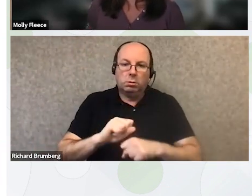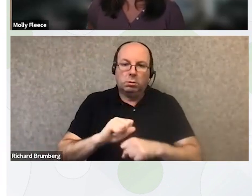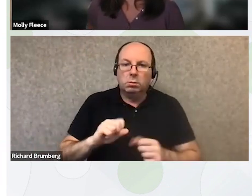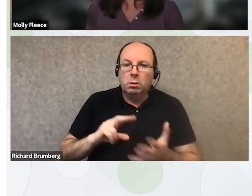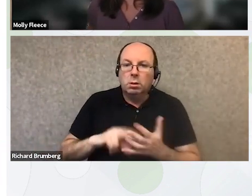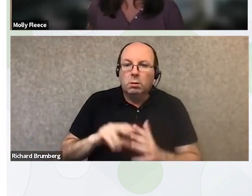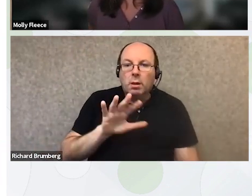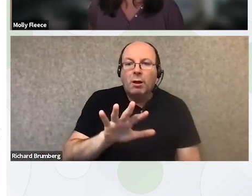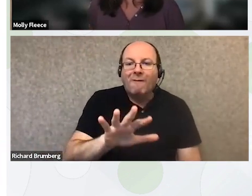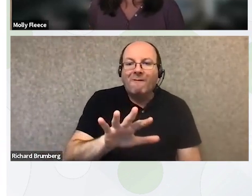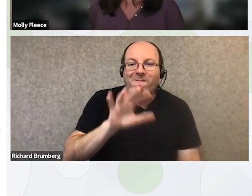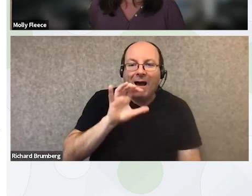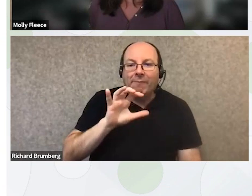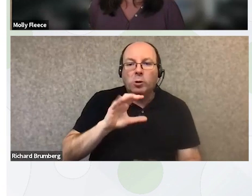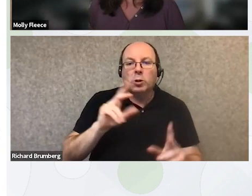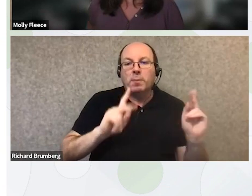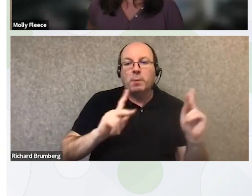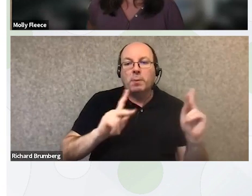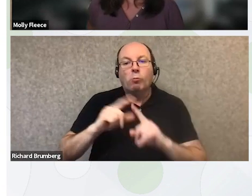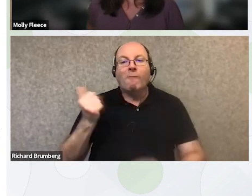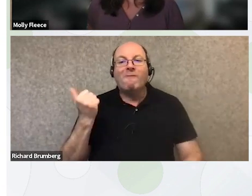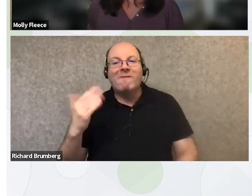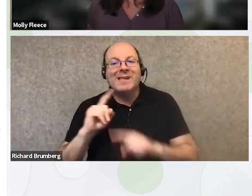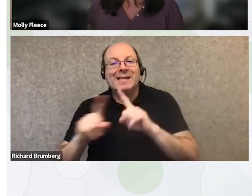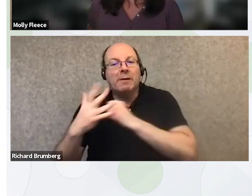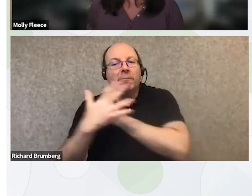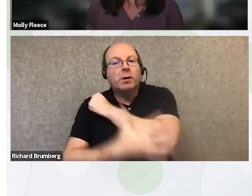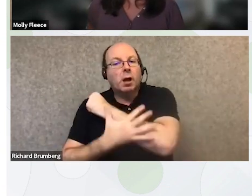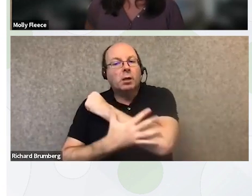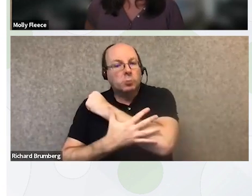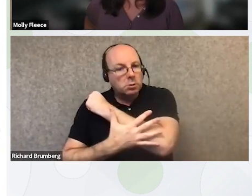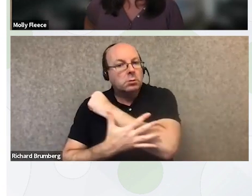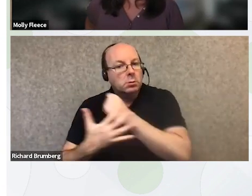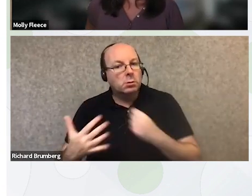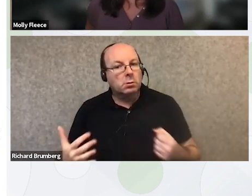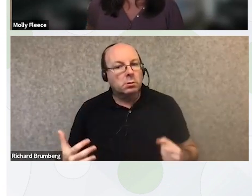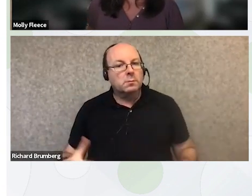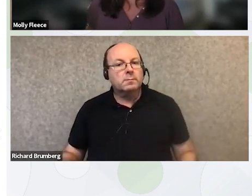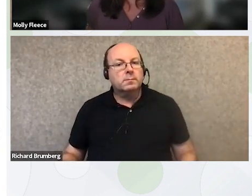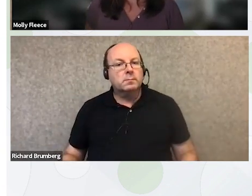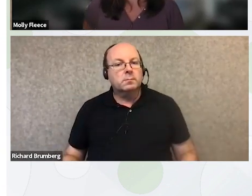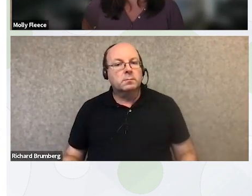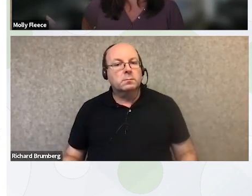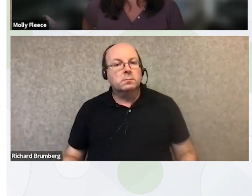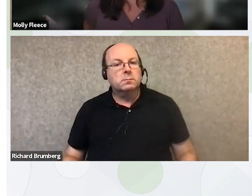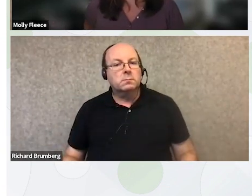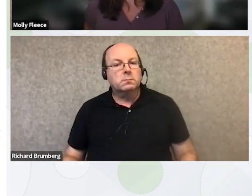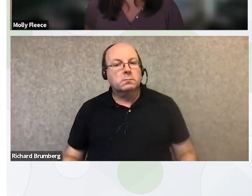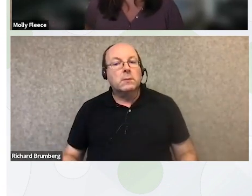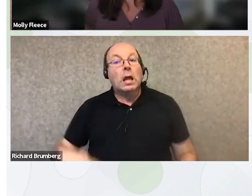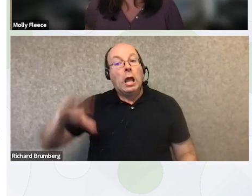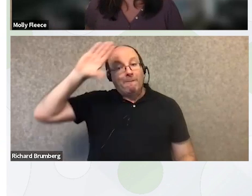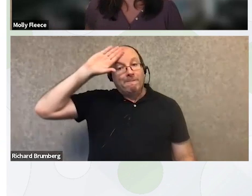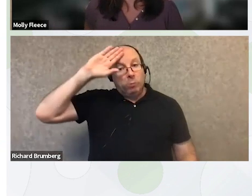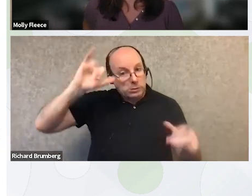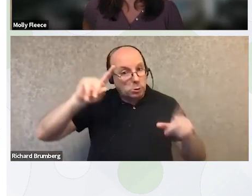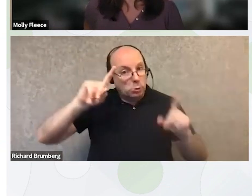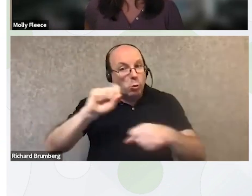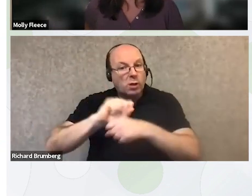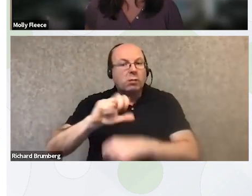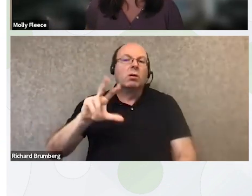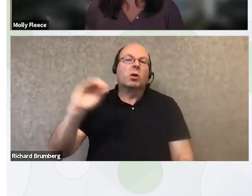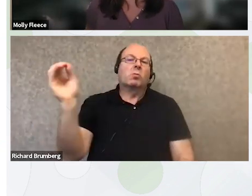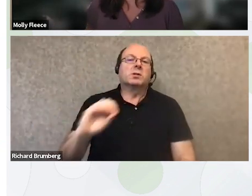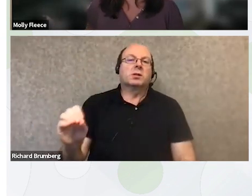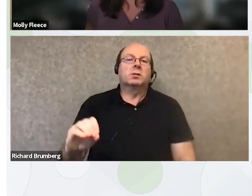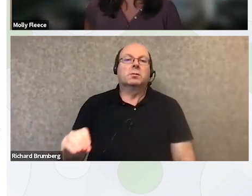over 50 countries. And again, looking at whether they would work with a fever, about a third said yes, and over 90%